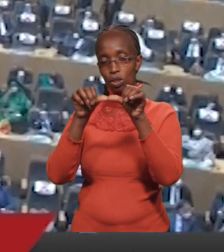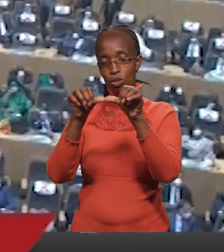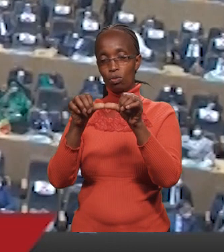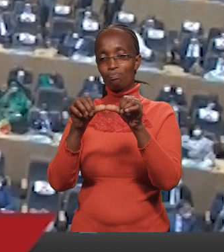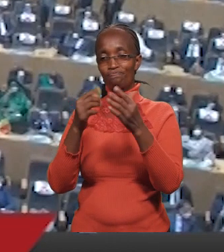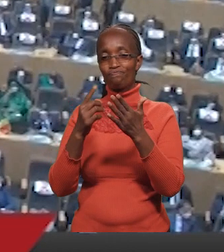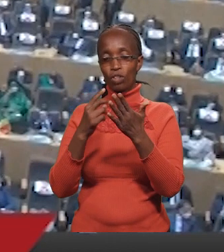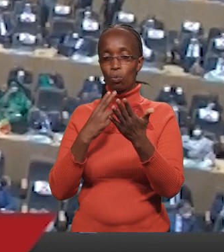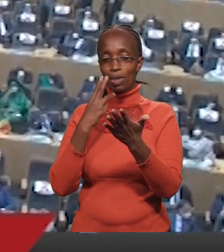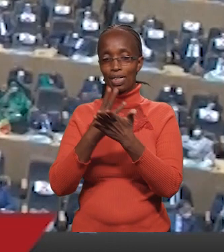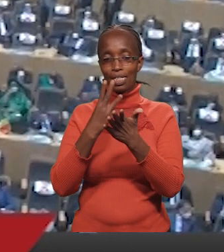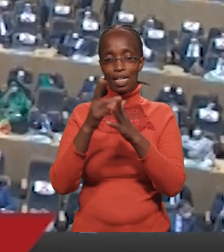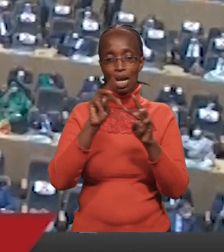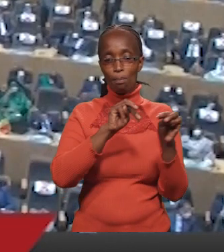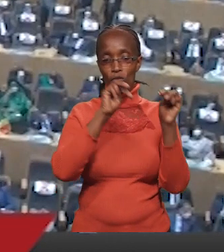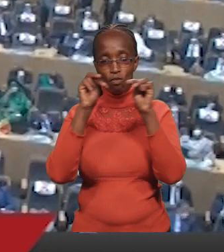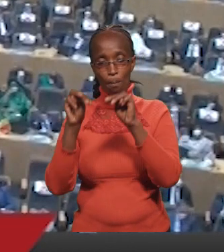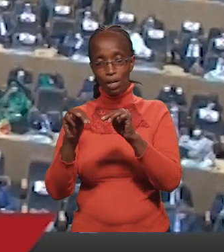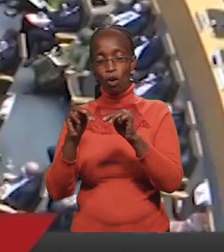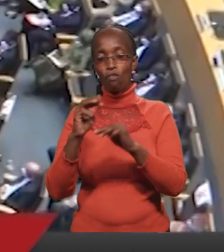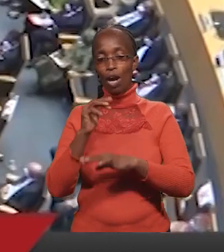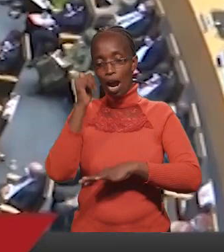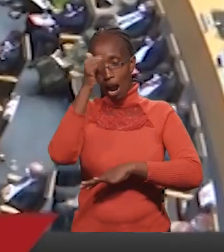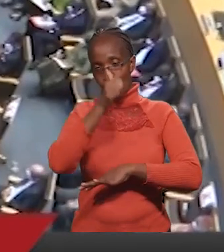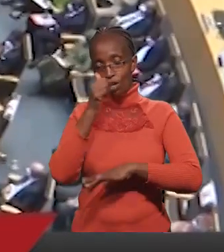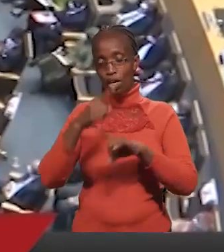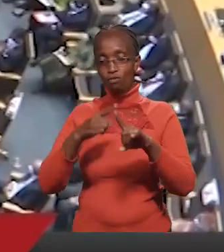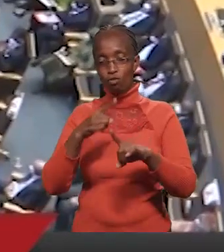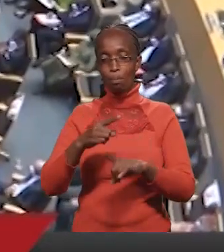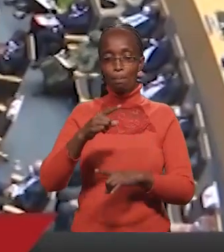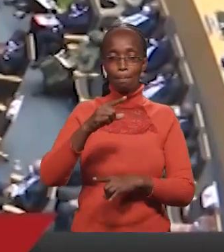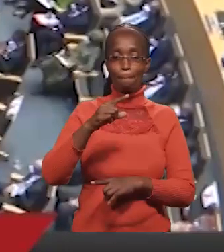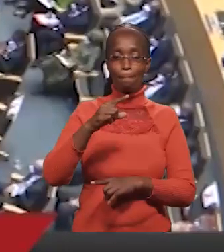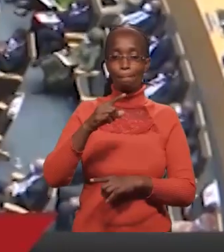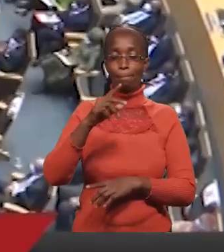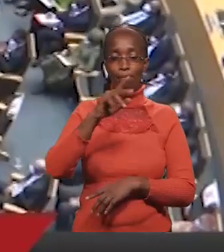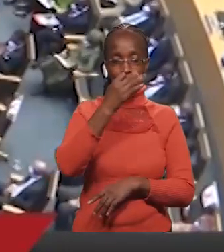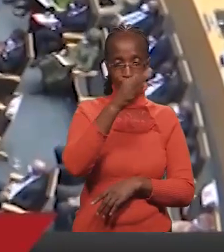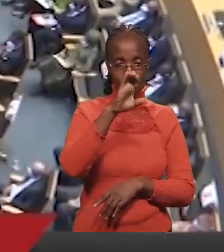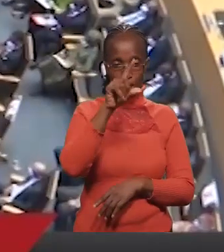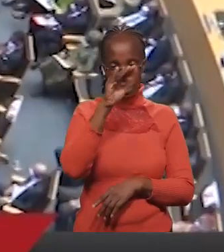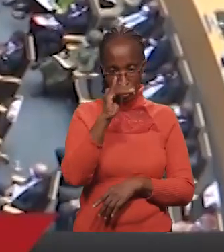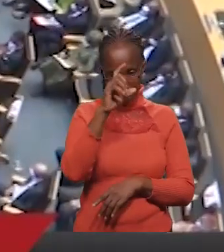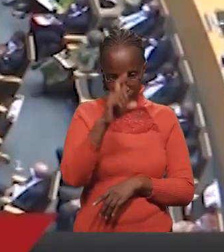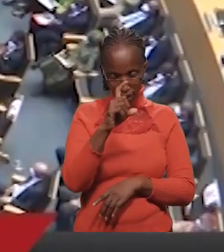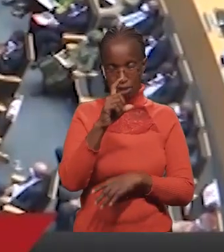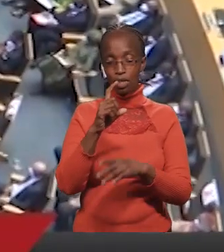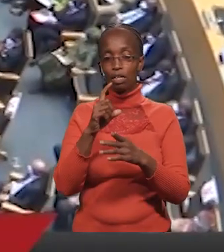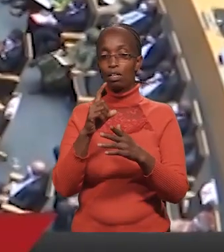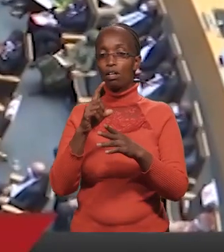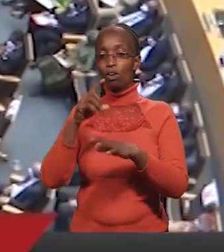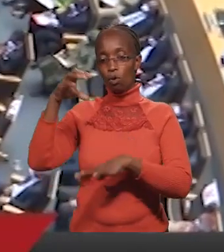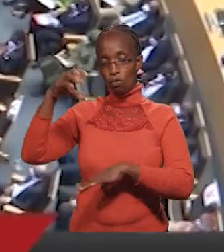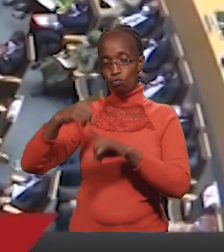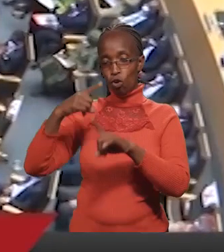vile litashuhudia kuhamishwa kwa uwenyekiti wa muungano wa Afrika kutoka kwa Rais Felix Tshisekedi kutoka